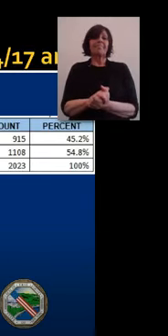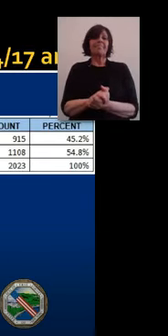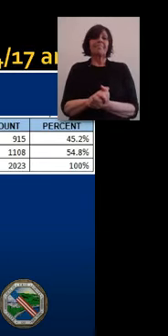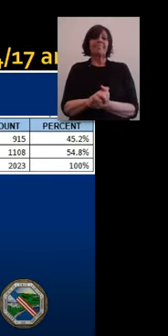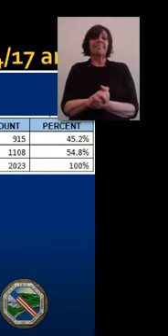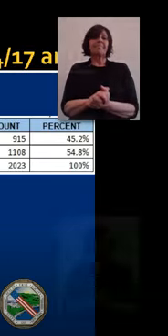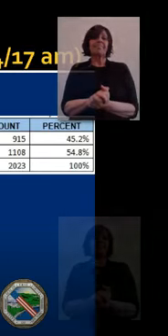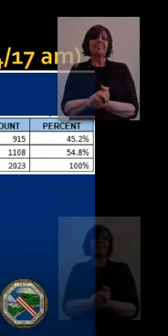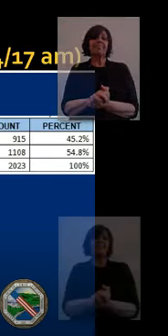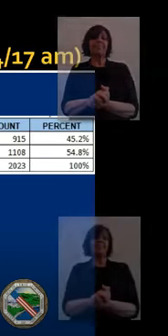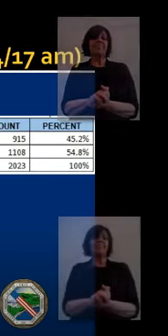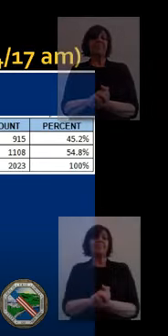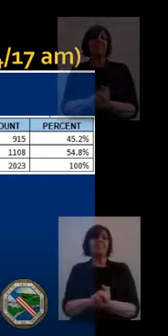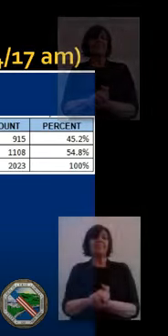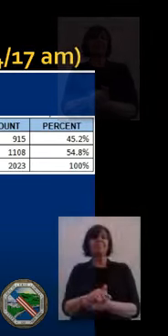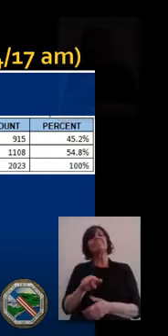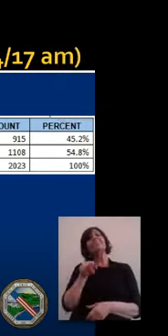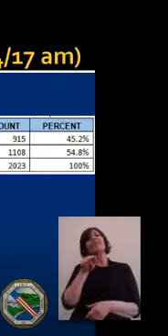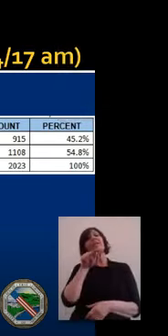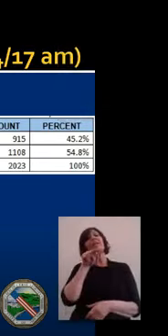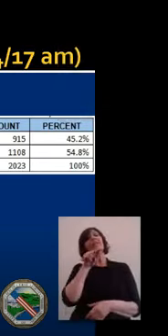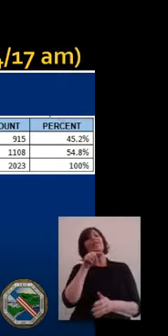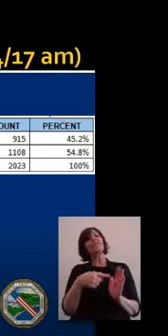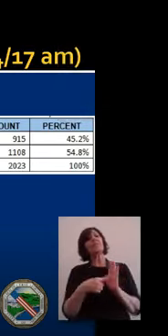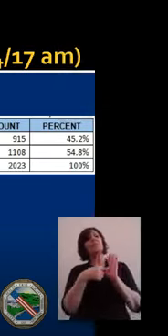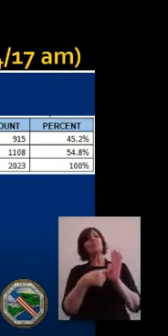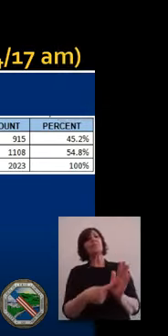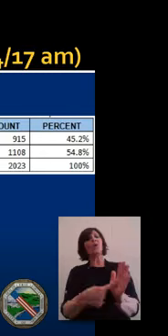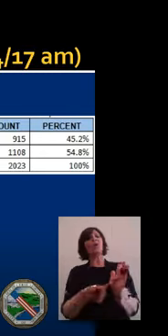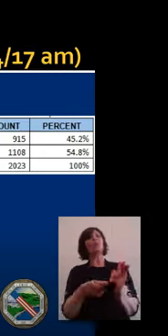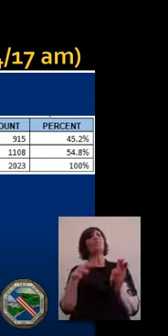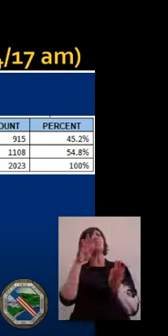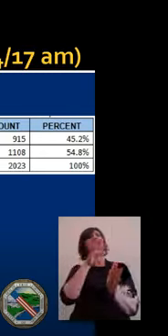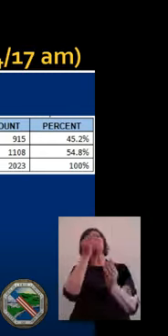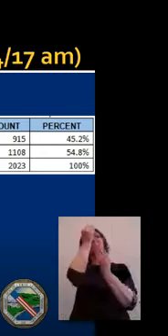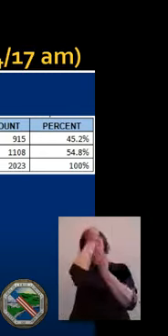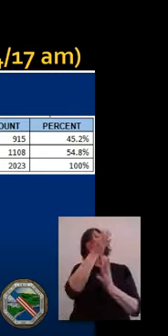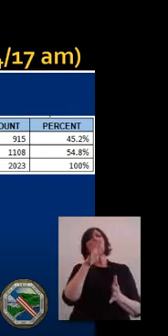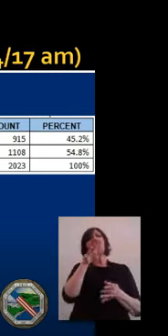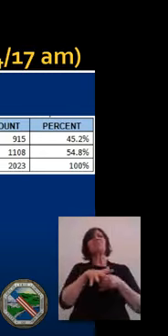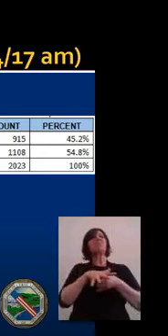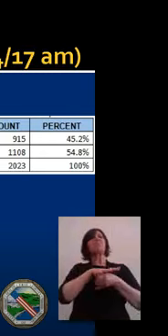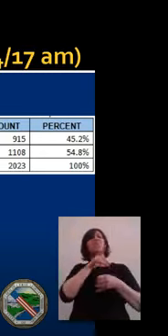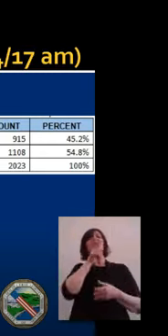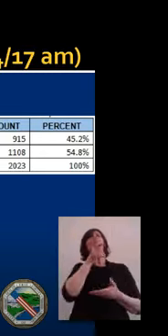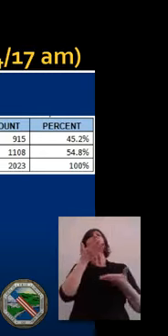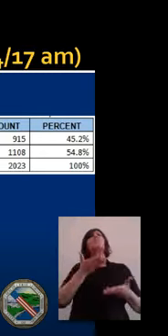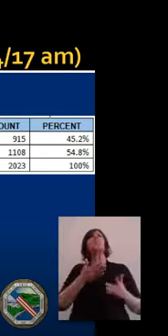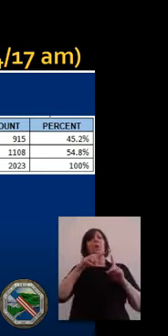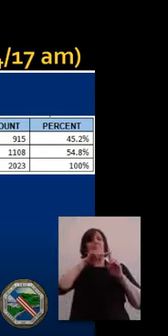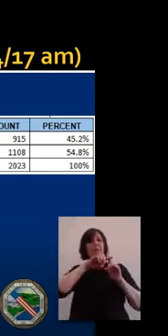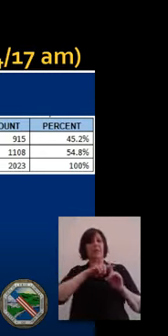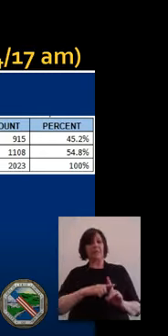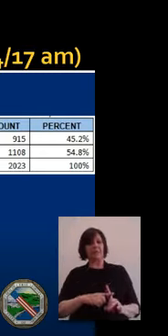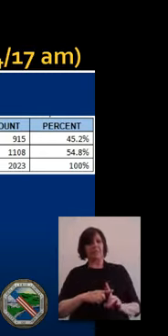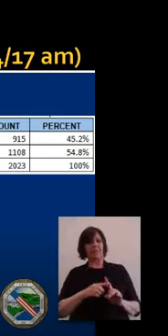So these are looking at demographic data of our admissions, our last admissions through